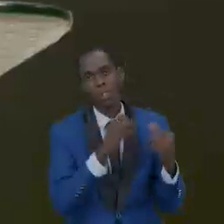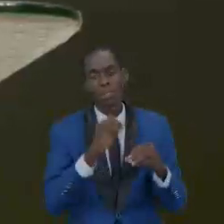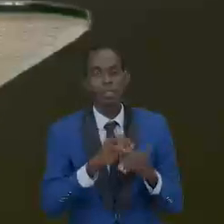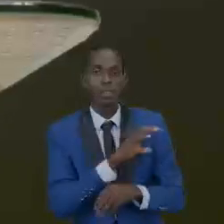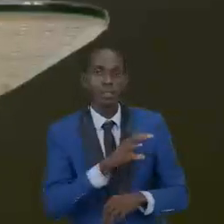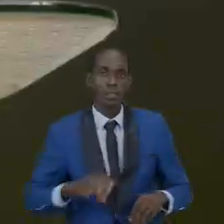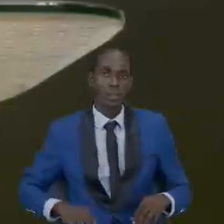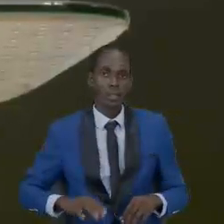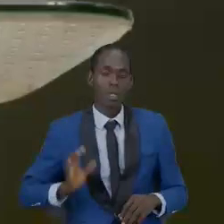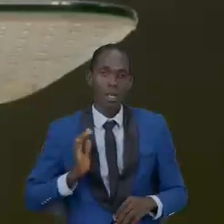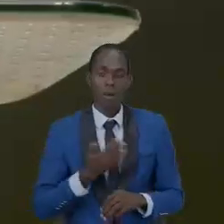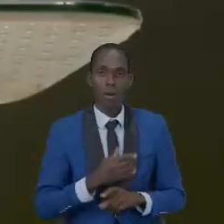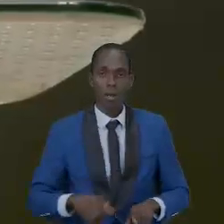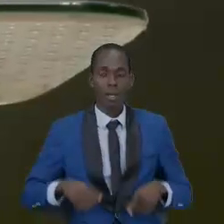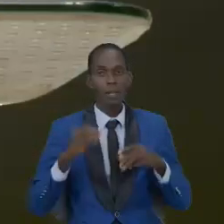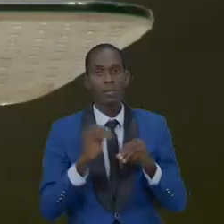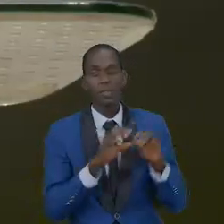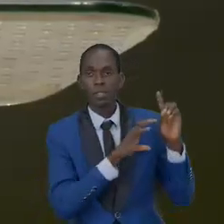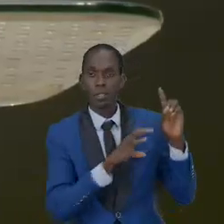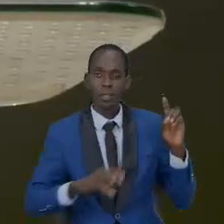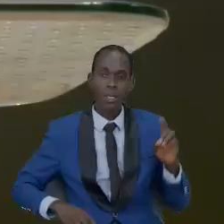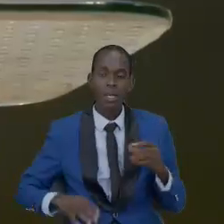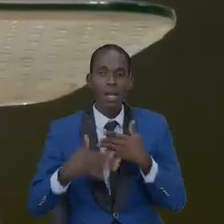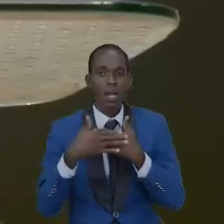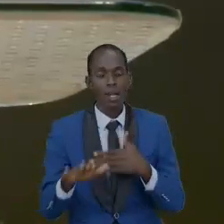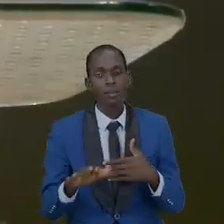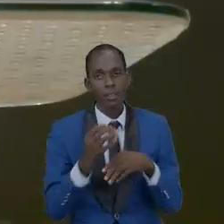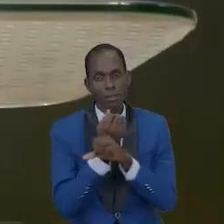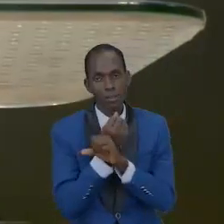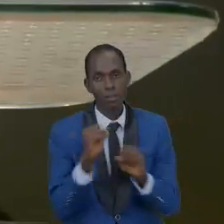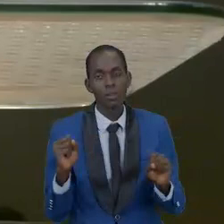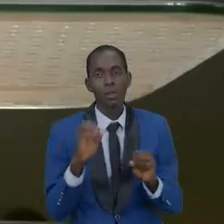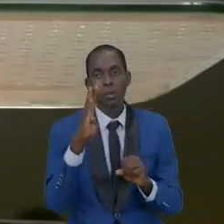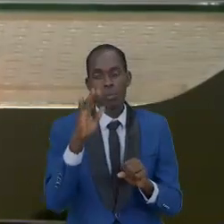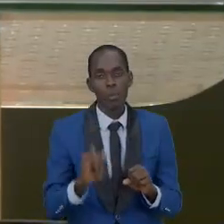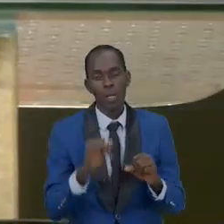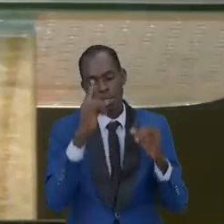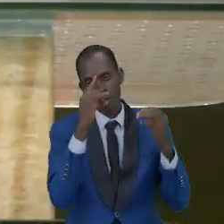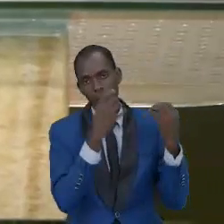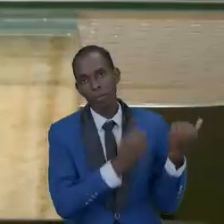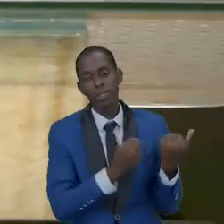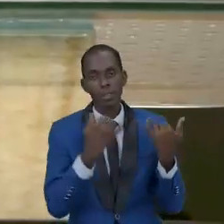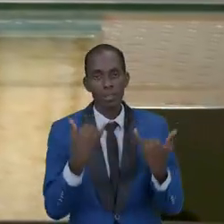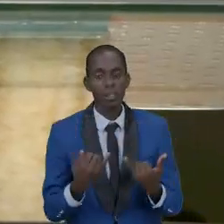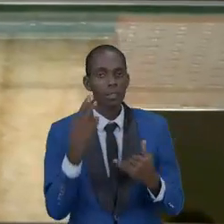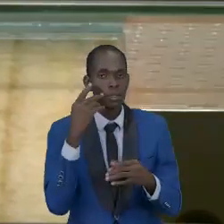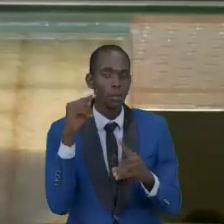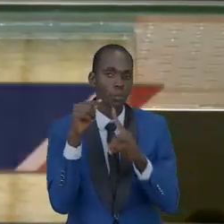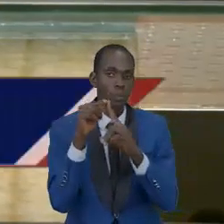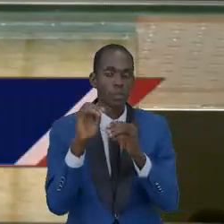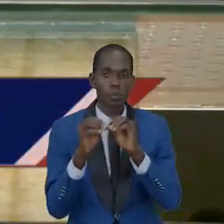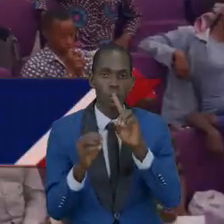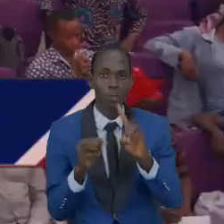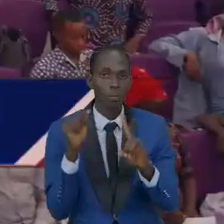Our life in Christ after justification by faith. Let's come to number one.